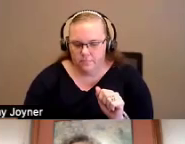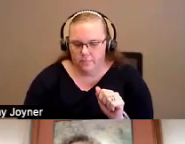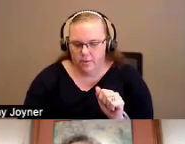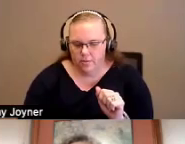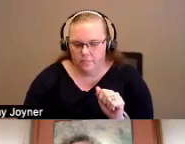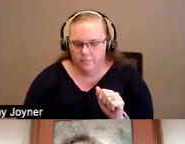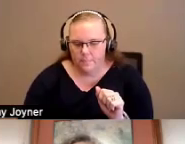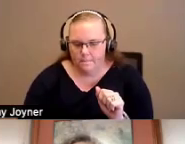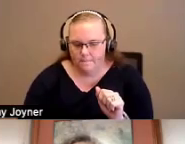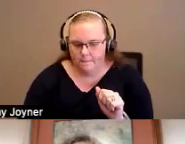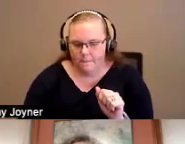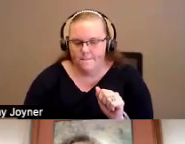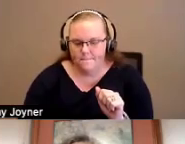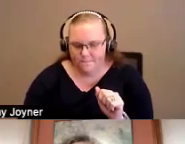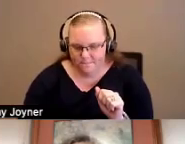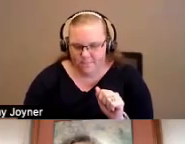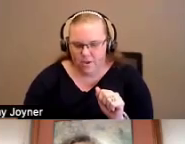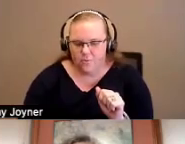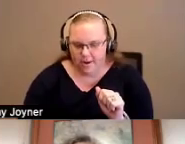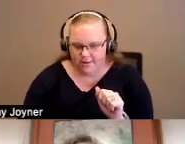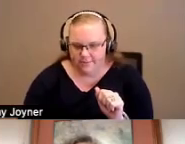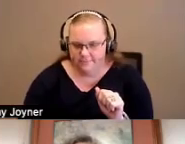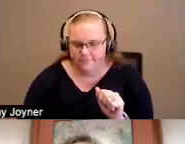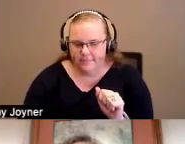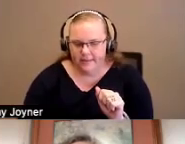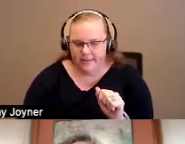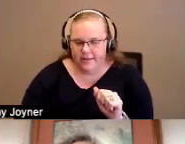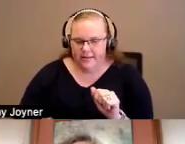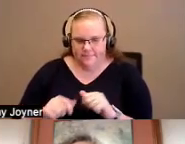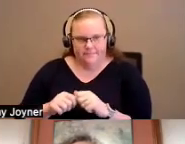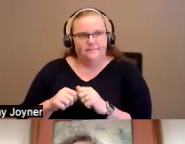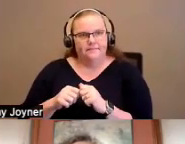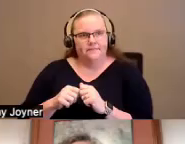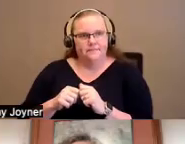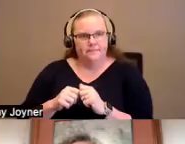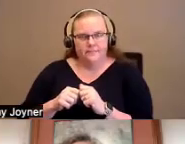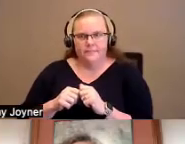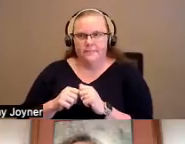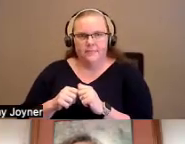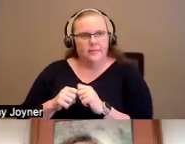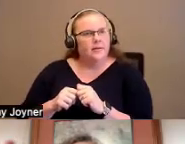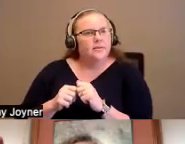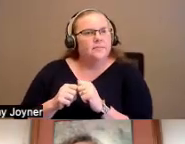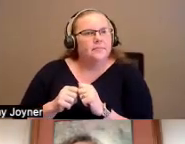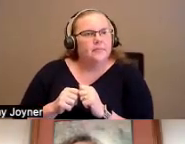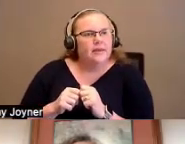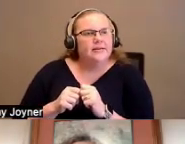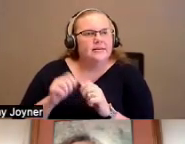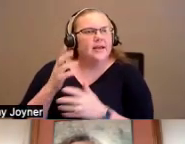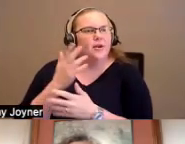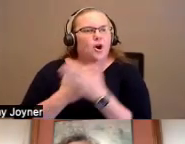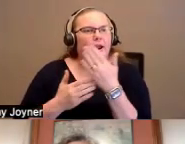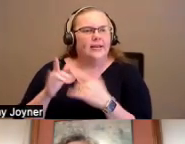so that's why all the mouths are so big. correct. And what is the sign on the back board there in the